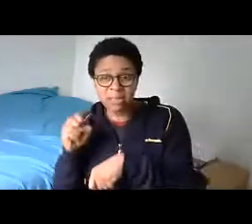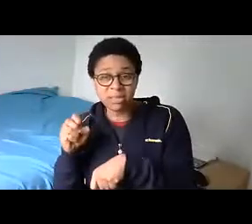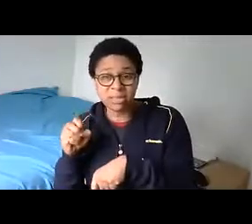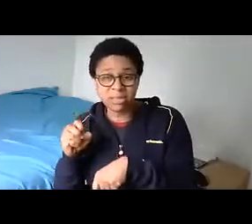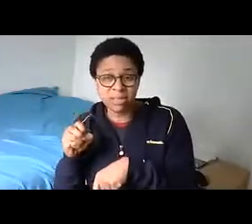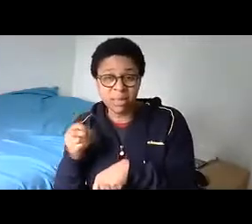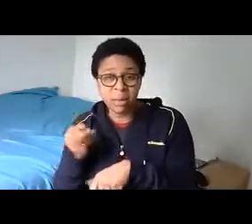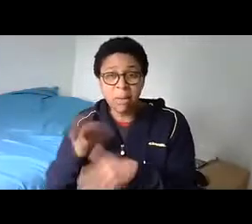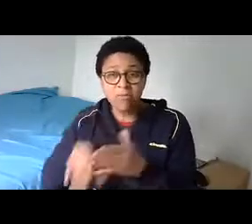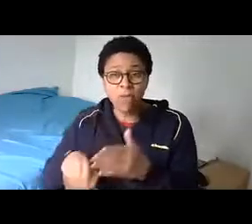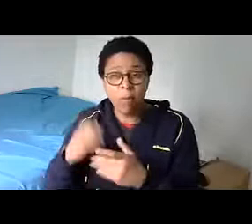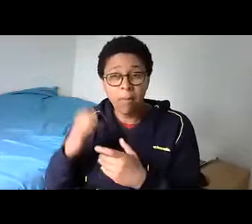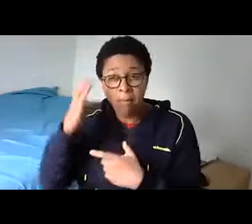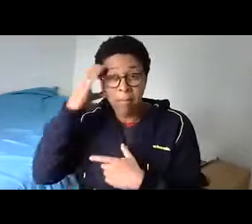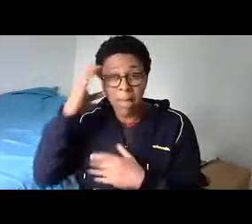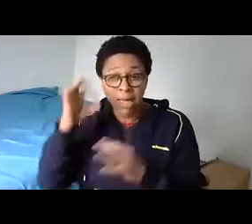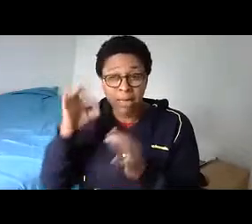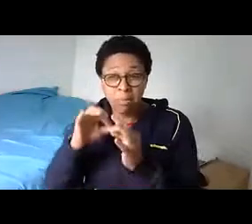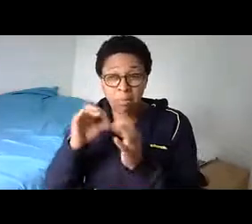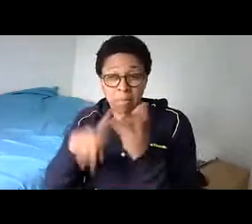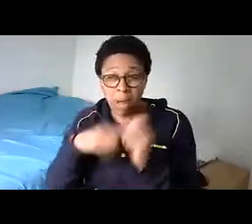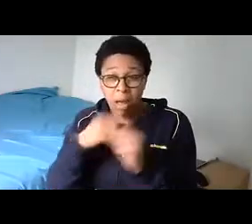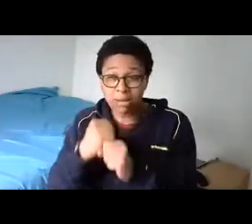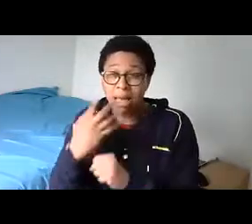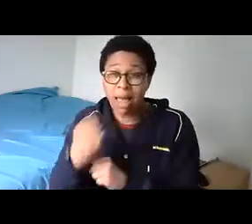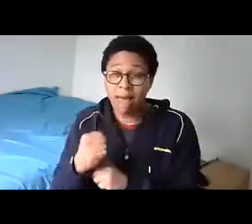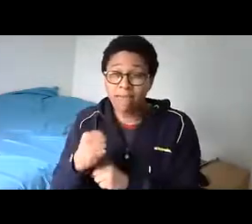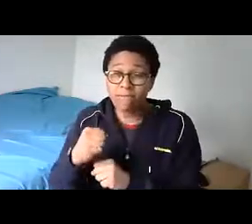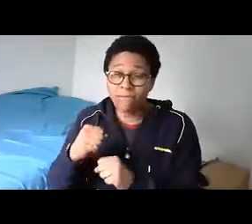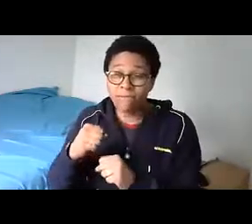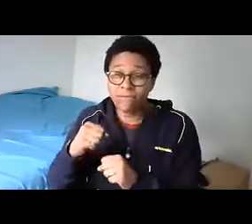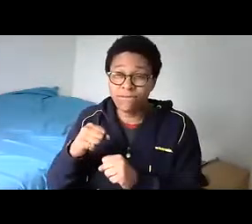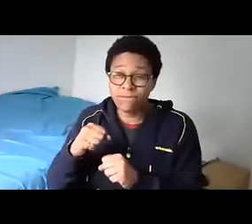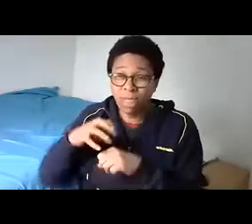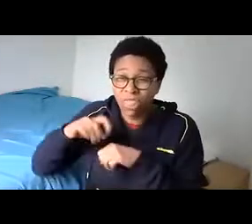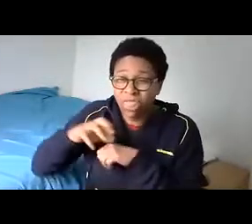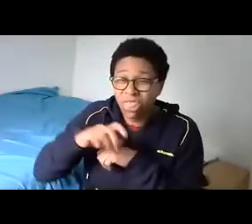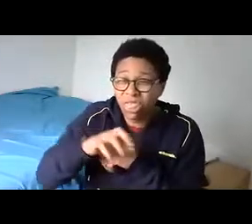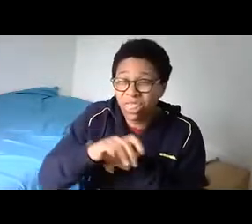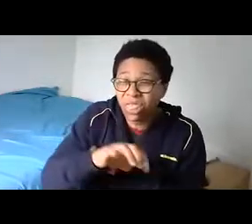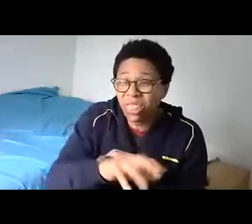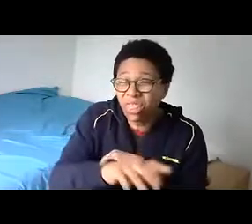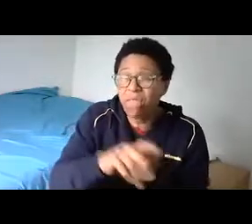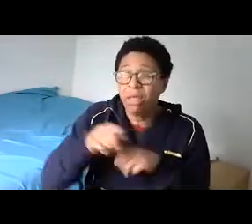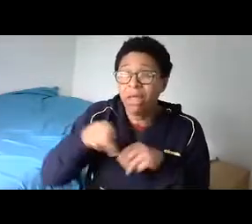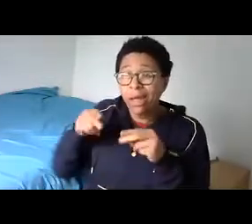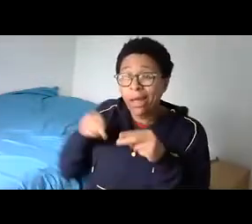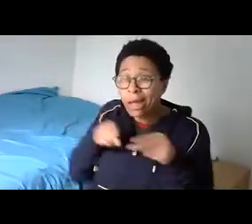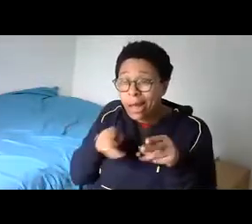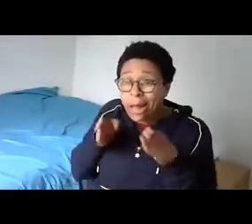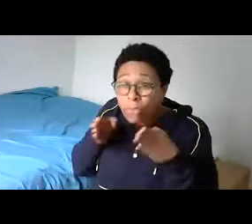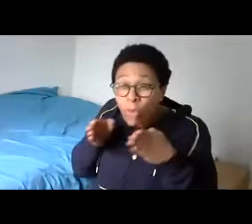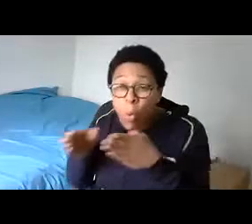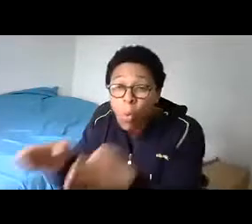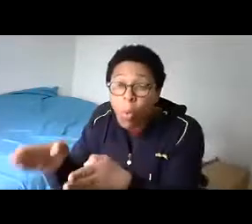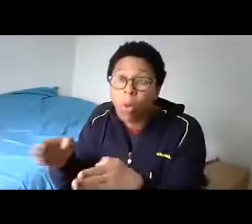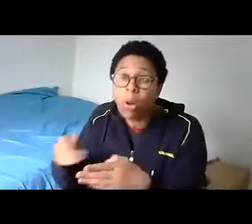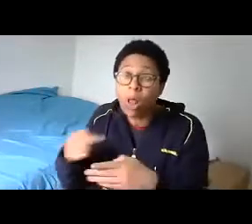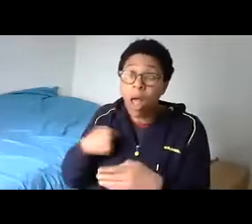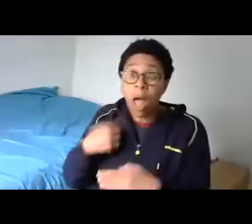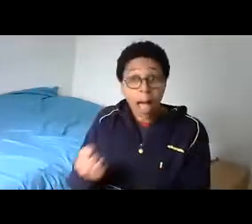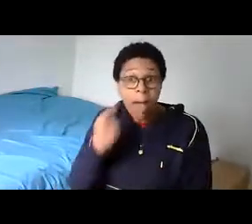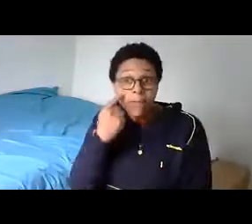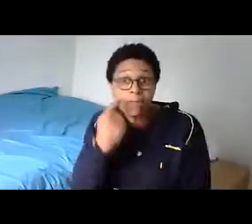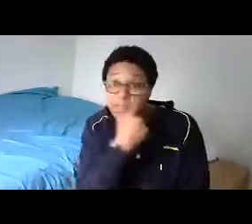bed bugs recently. I have cockroaches. The corridor has not been clean for many months. I got evidence, I took